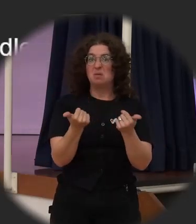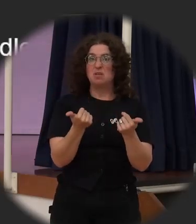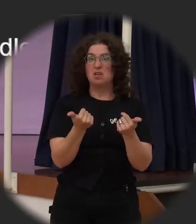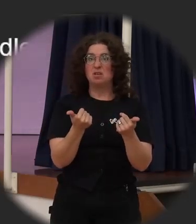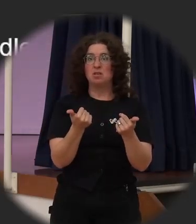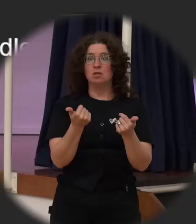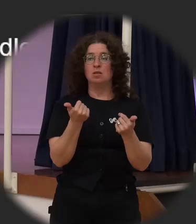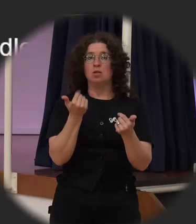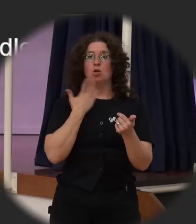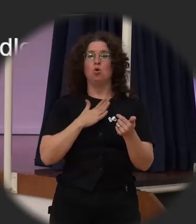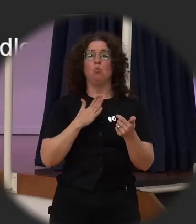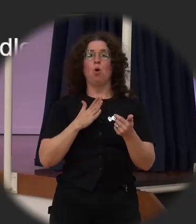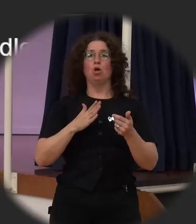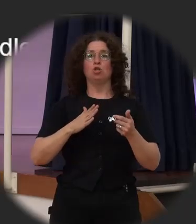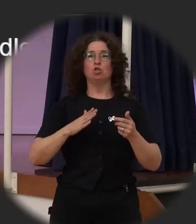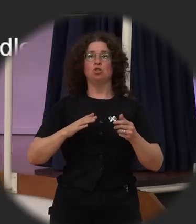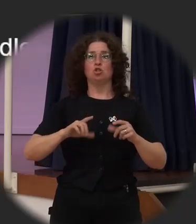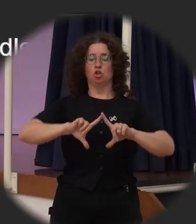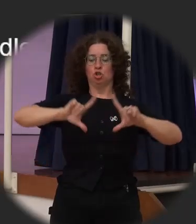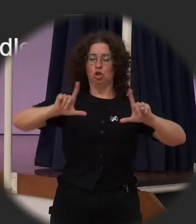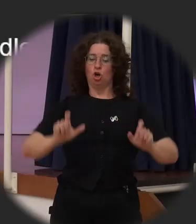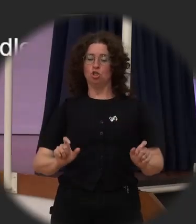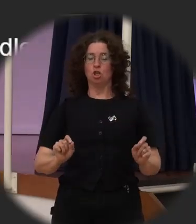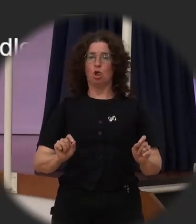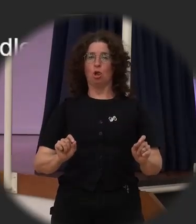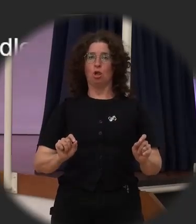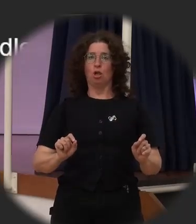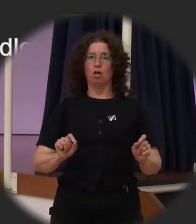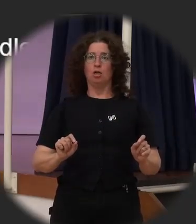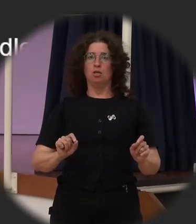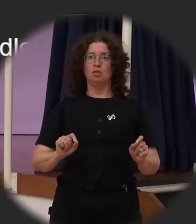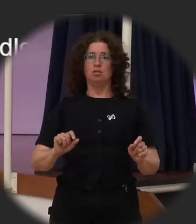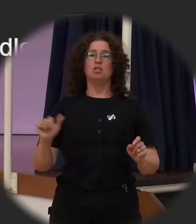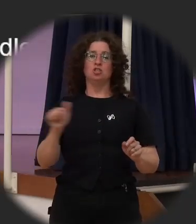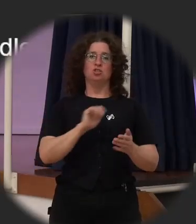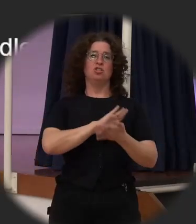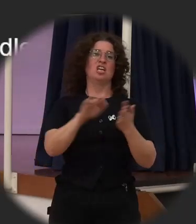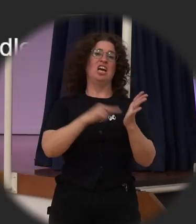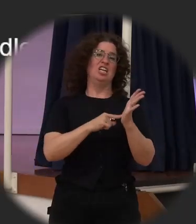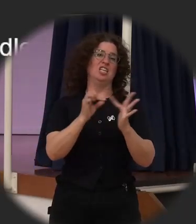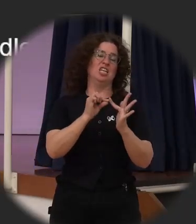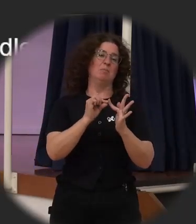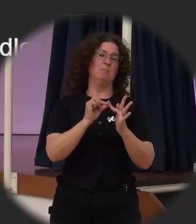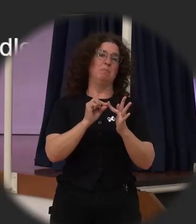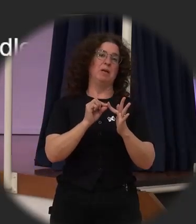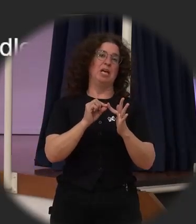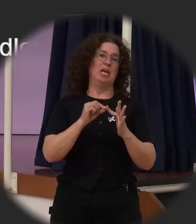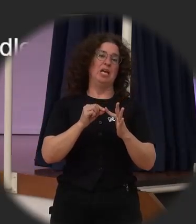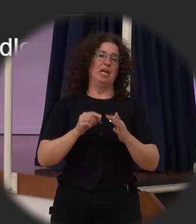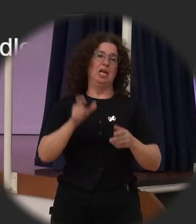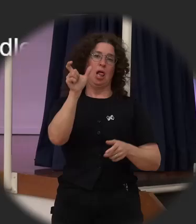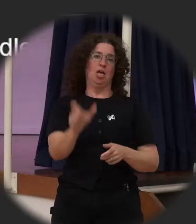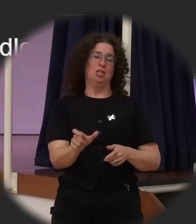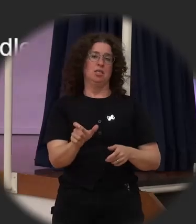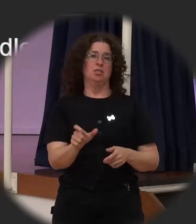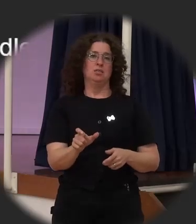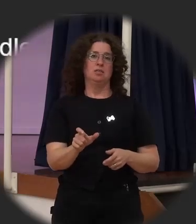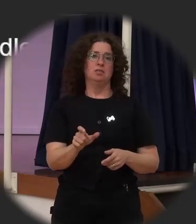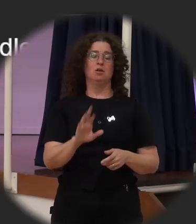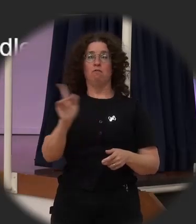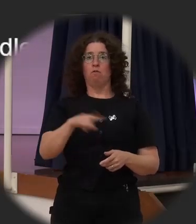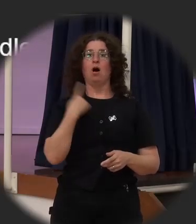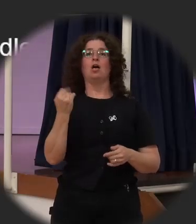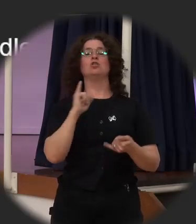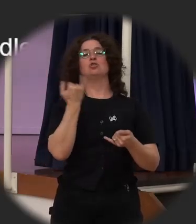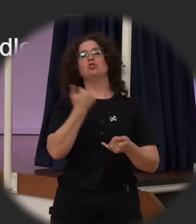wanting to run on consoles and stuff, probably use the HTTP client. For HissyFit, the game I was working on, we used the SDK